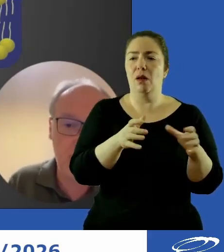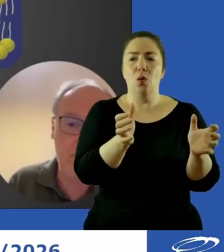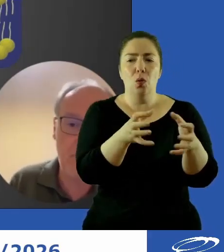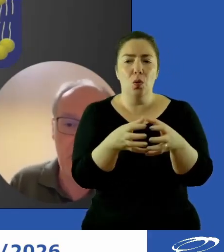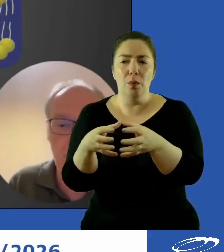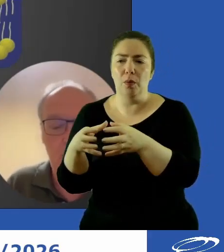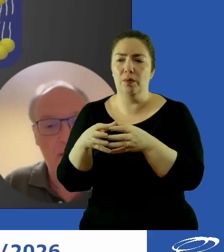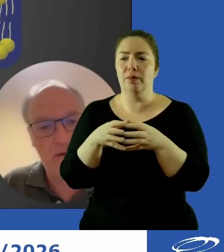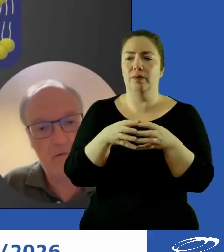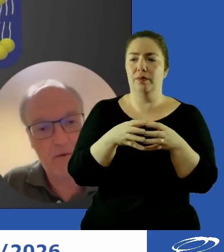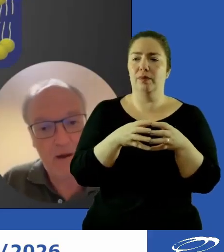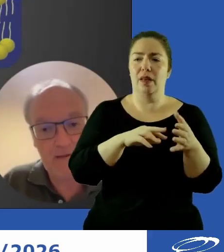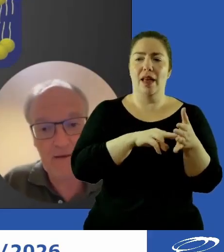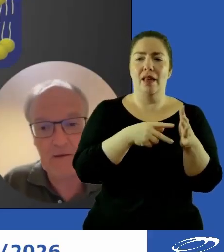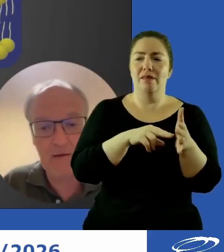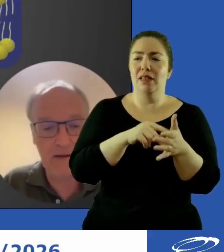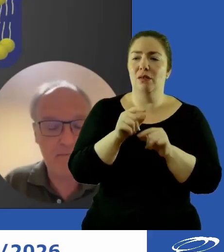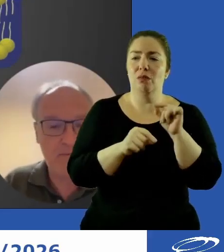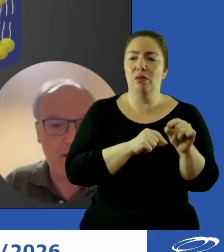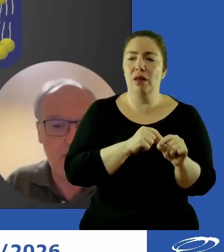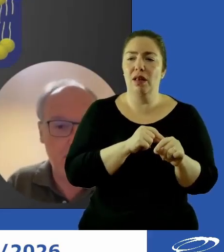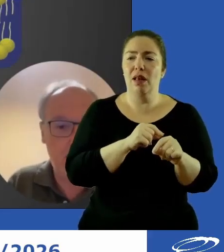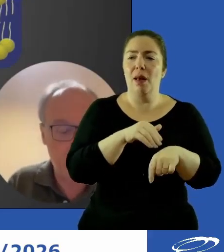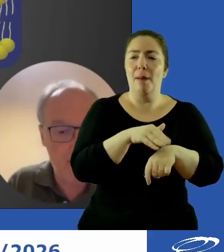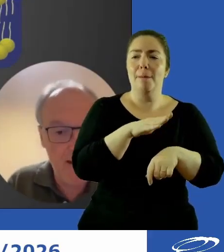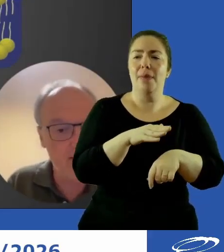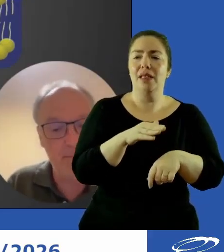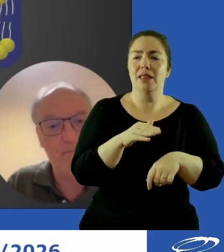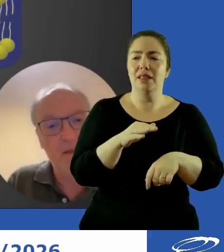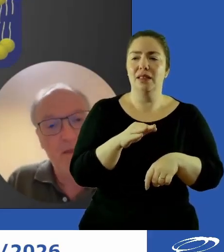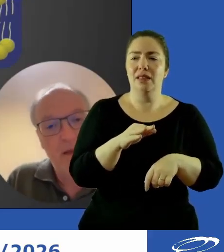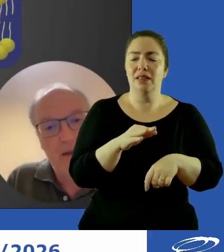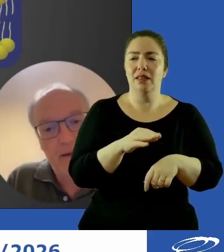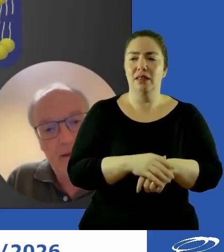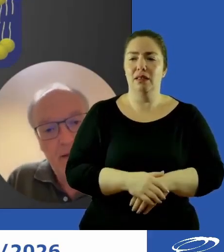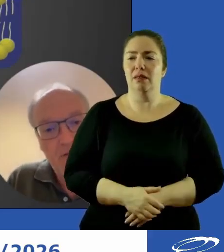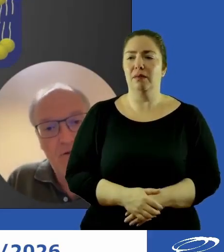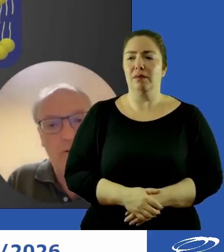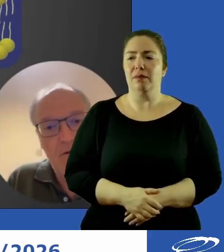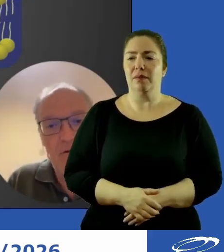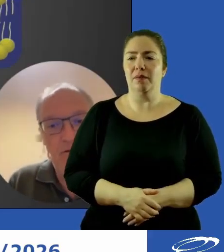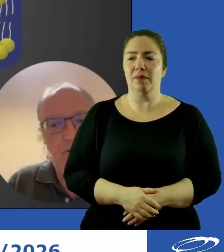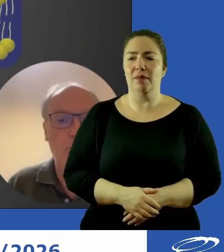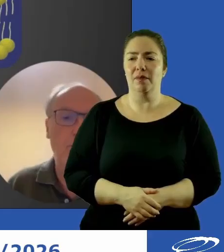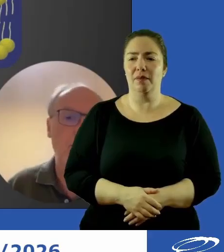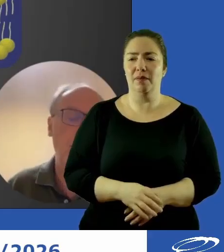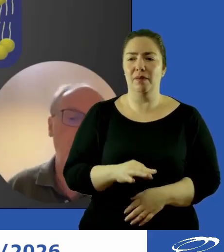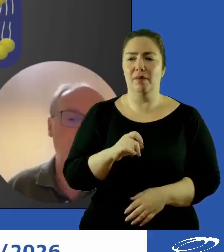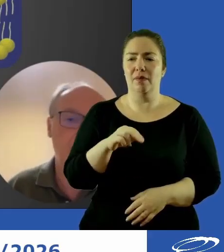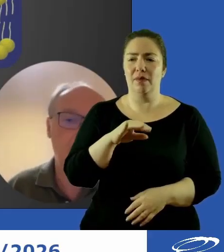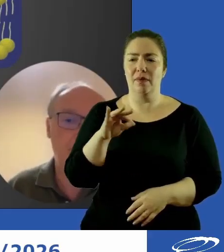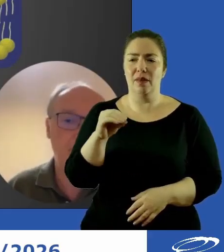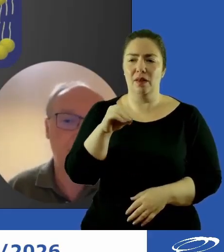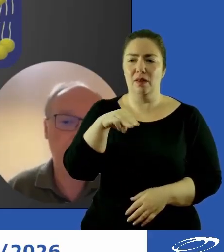the previous or the classical glycopeptide vancomycin. In addition, there is